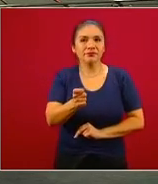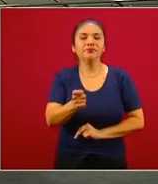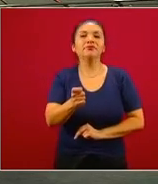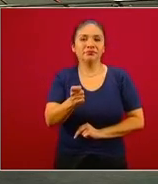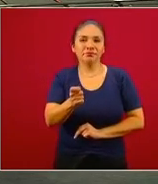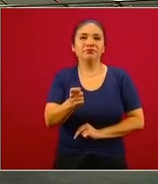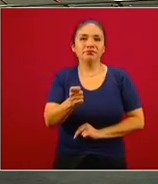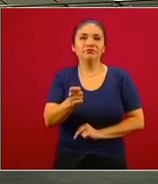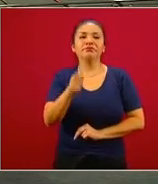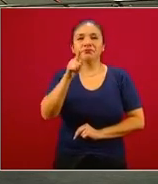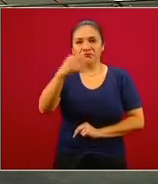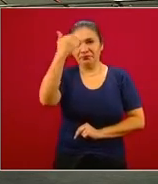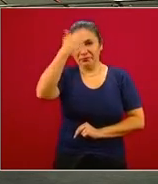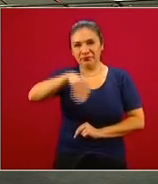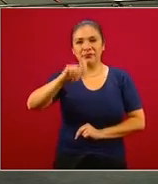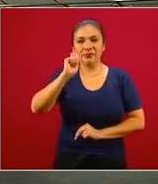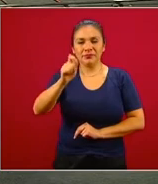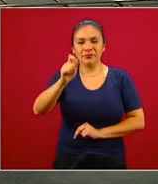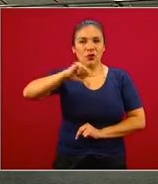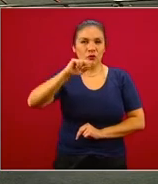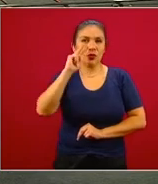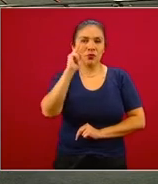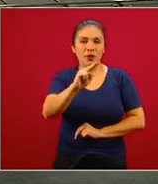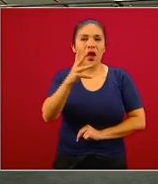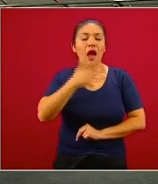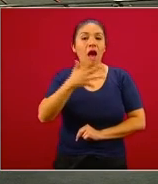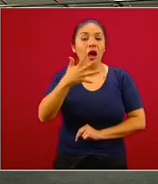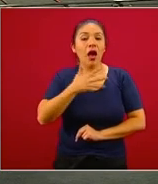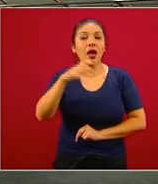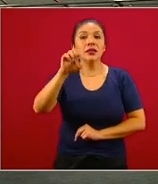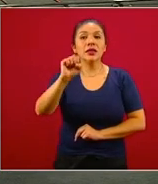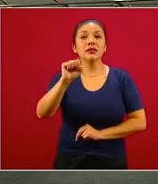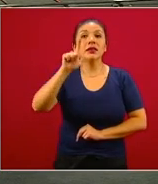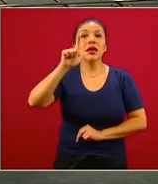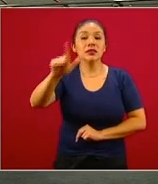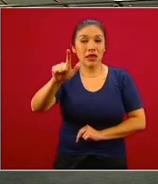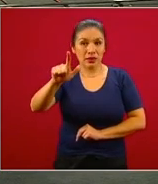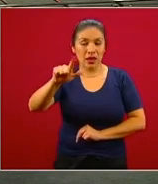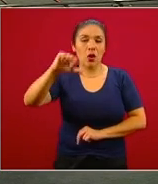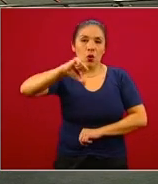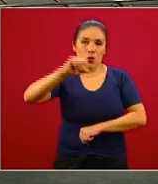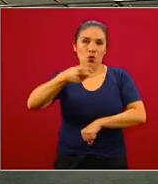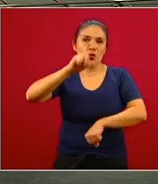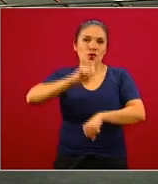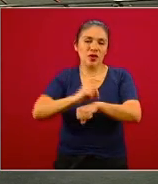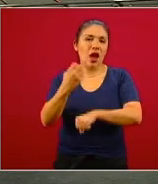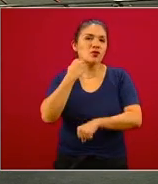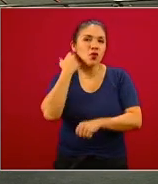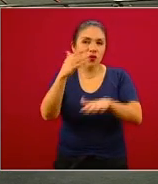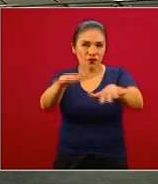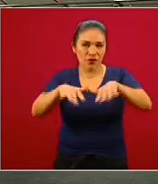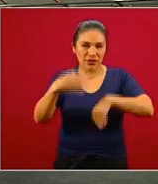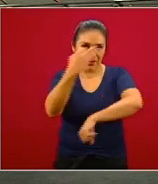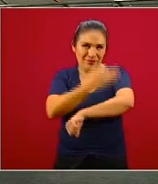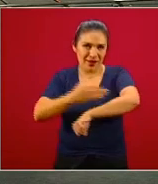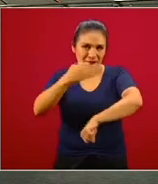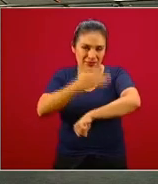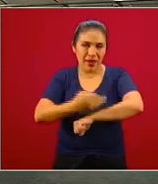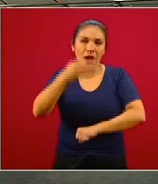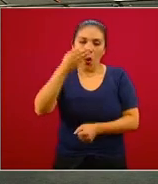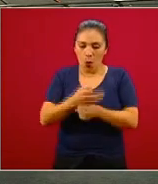cuadro que nos Let's begin with pone el the día en el que nos encontramos. calendar. 37 es el número de la conferencia This is the press